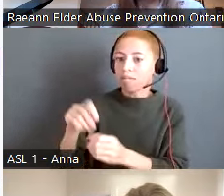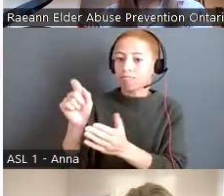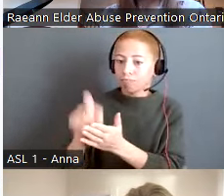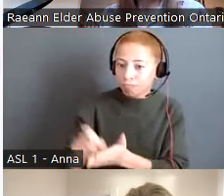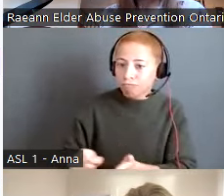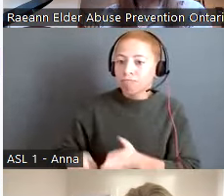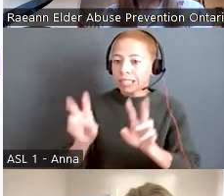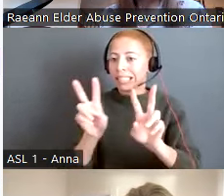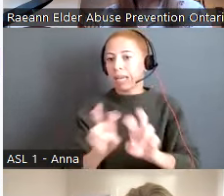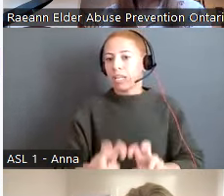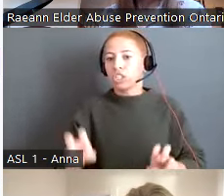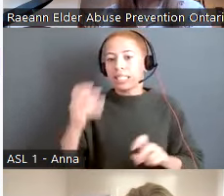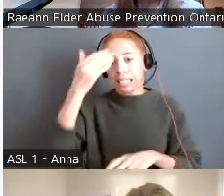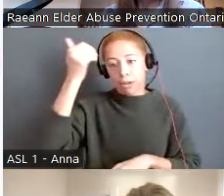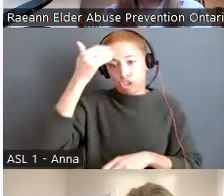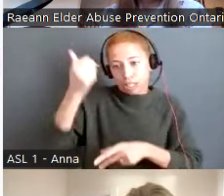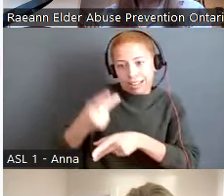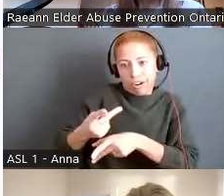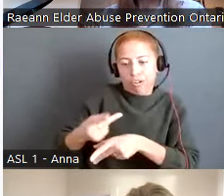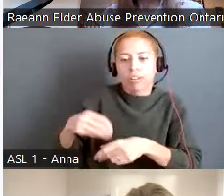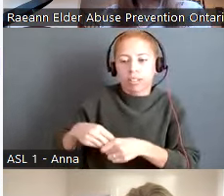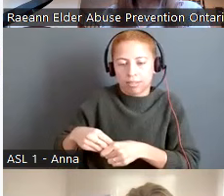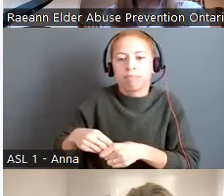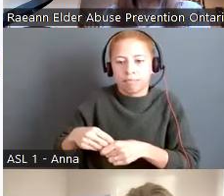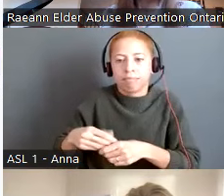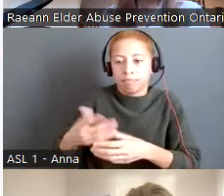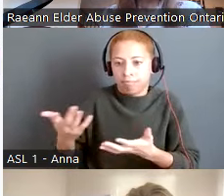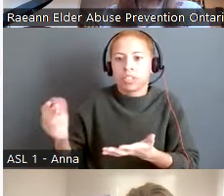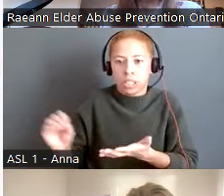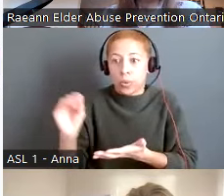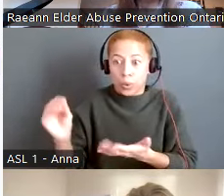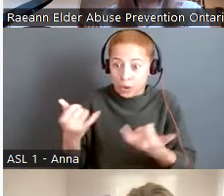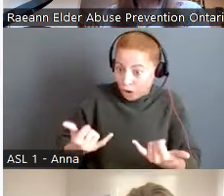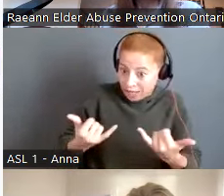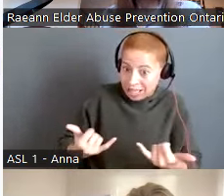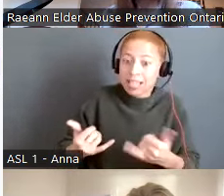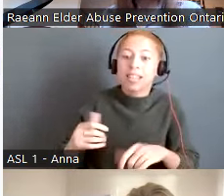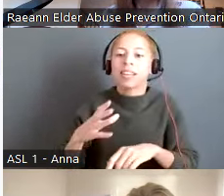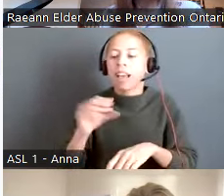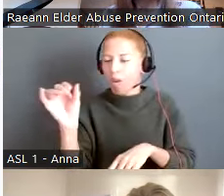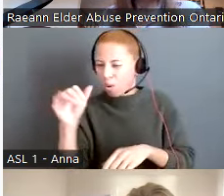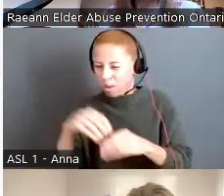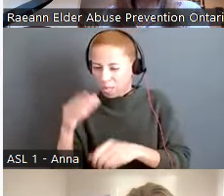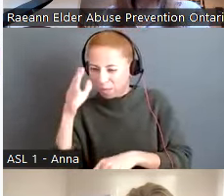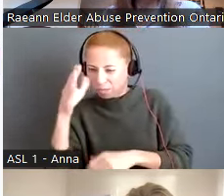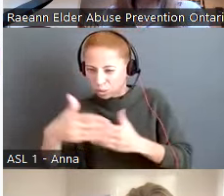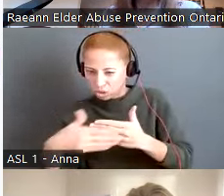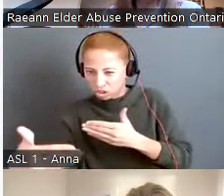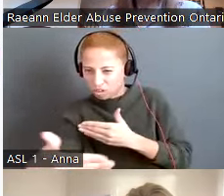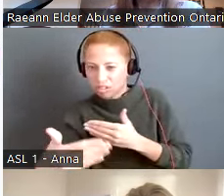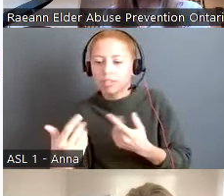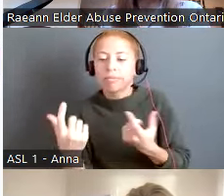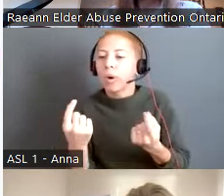of dementia care. Not only what's happening currently, but what we need to do in the future in terms of recommendations.